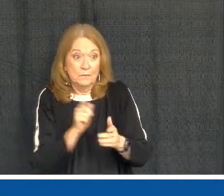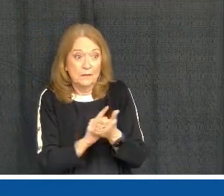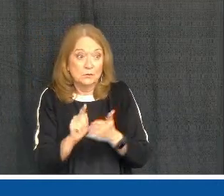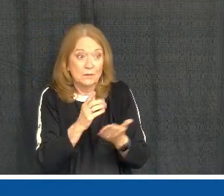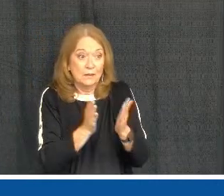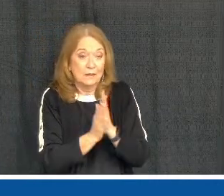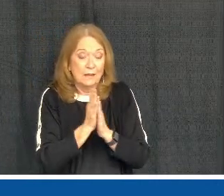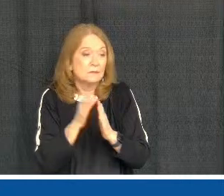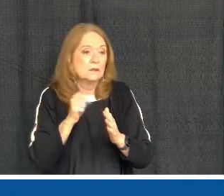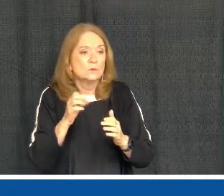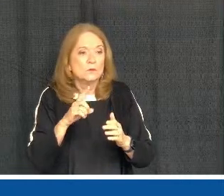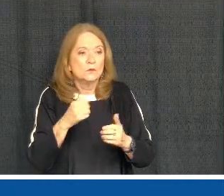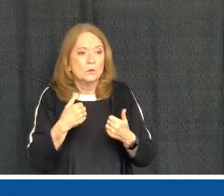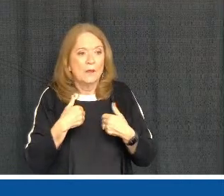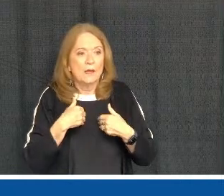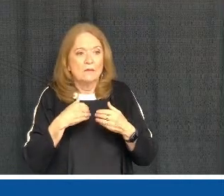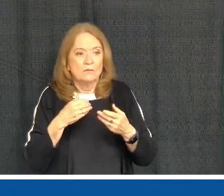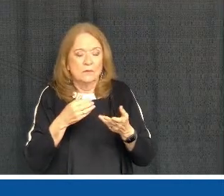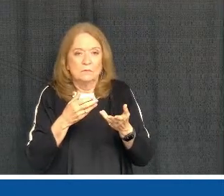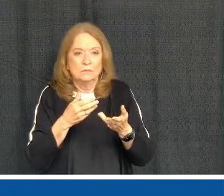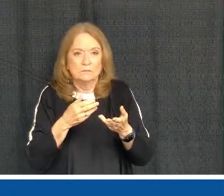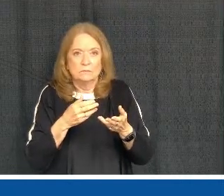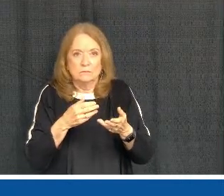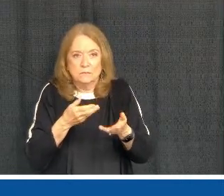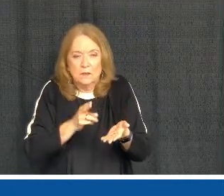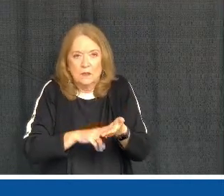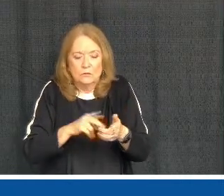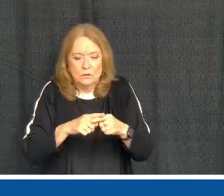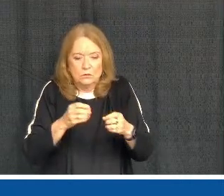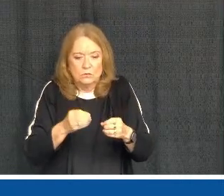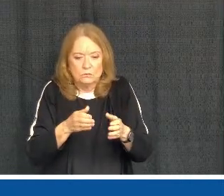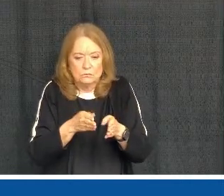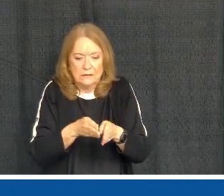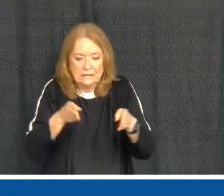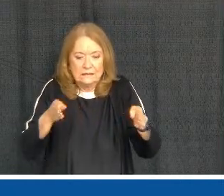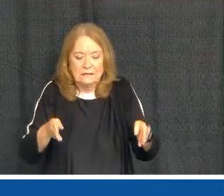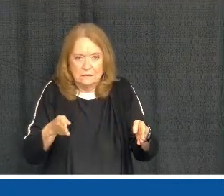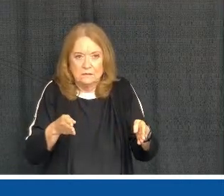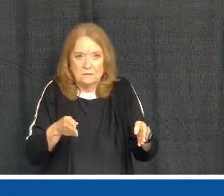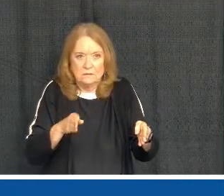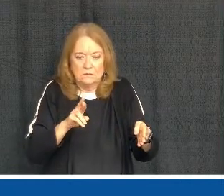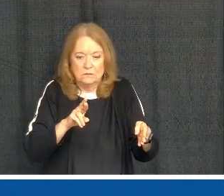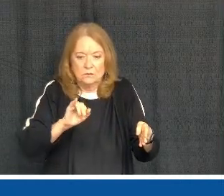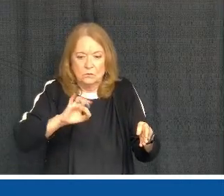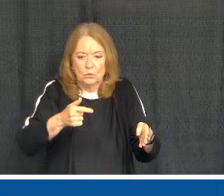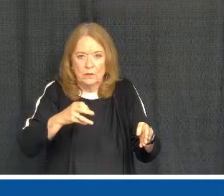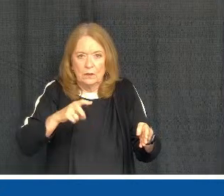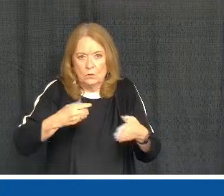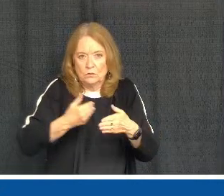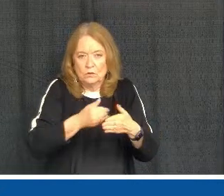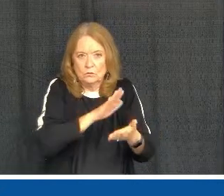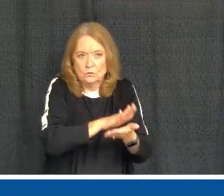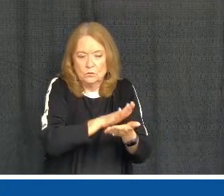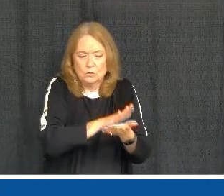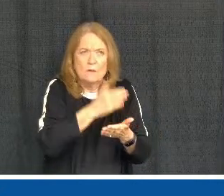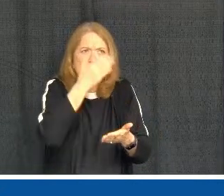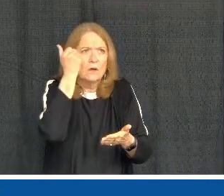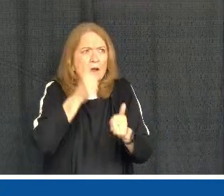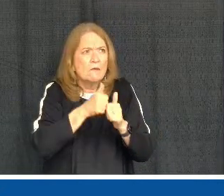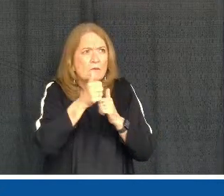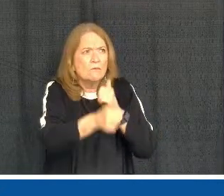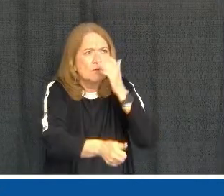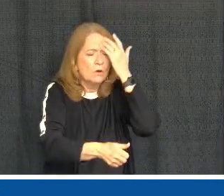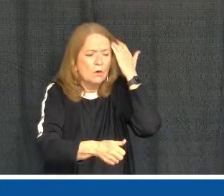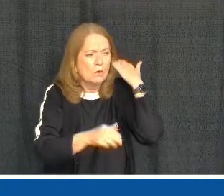to extend sidewalk from Ringgold Elementary School. It stops down around the corner. I forget how far it goes,